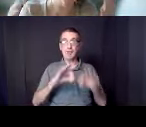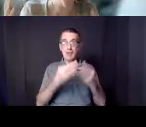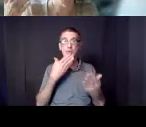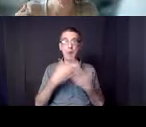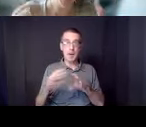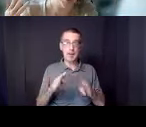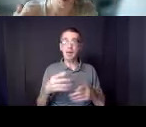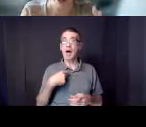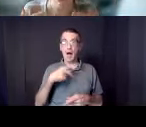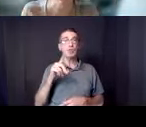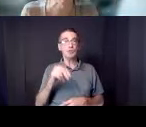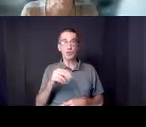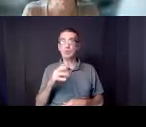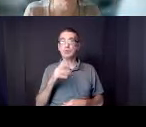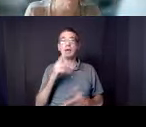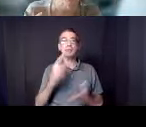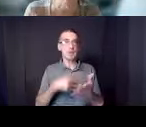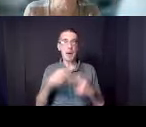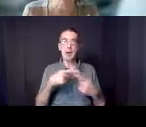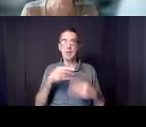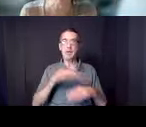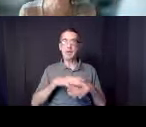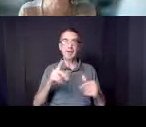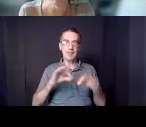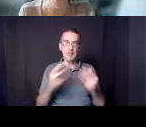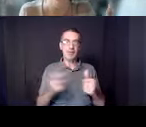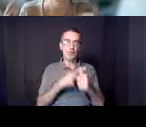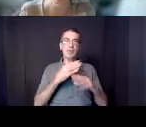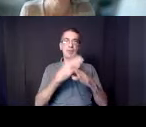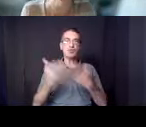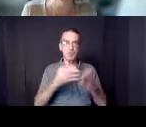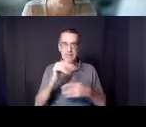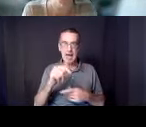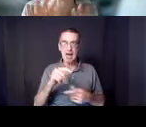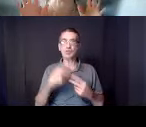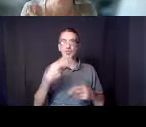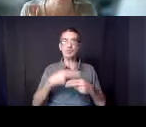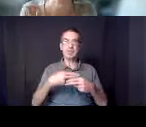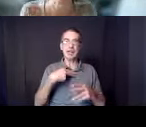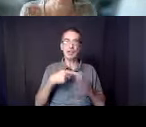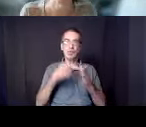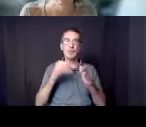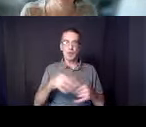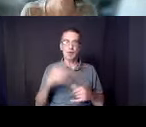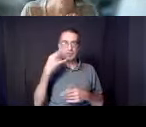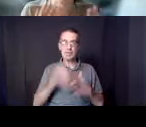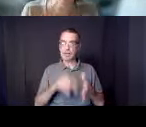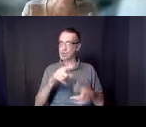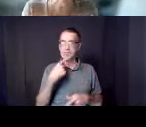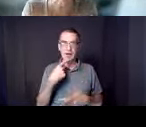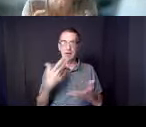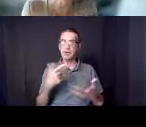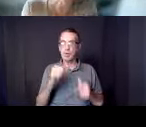I do talk sometimes about on the Family First Prevention Services Act. And those are 2 slides I show for the very reason that you said, like,